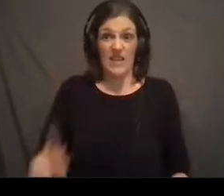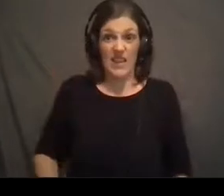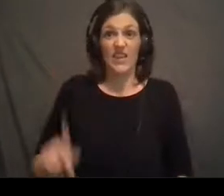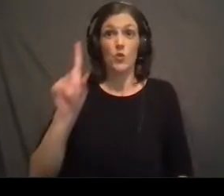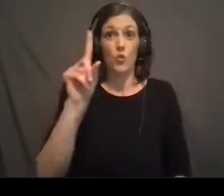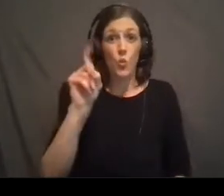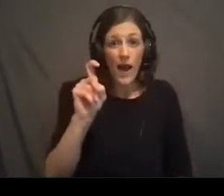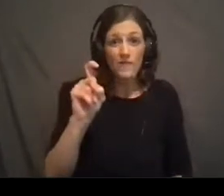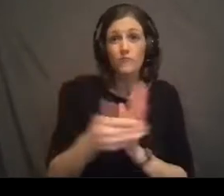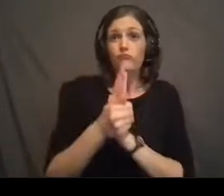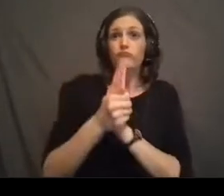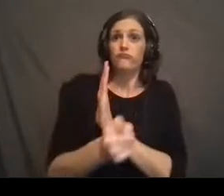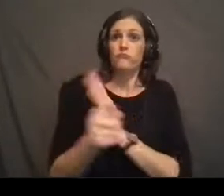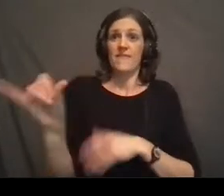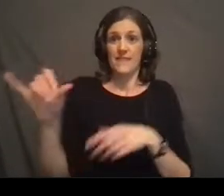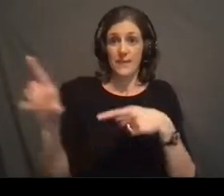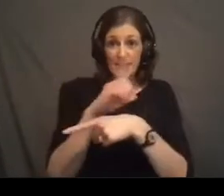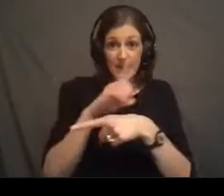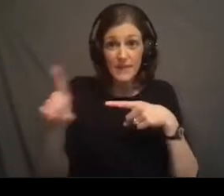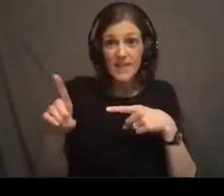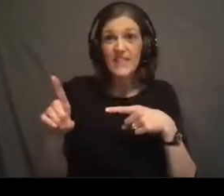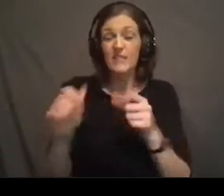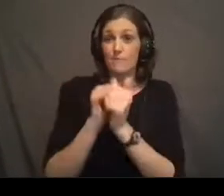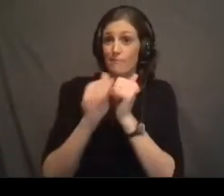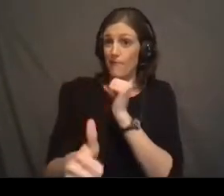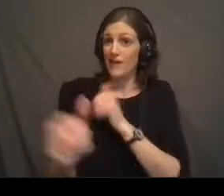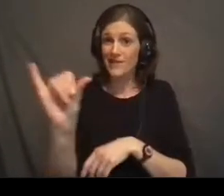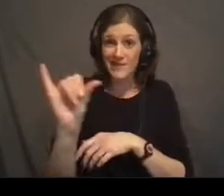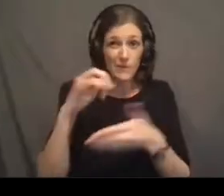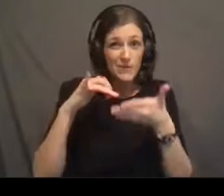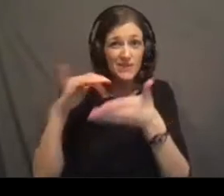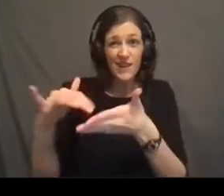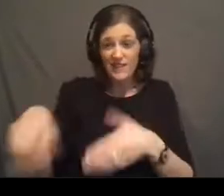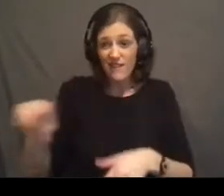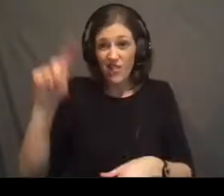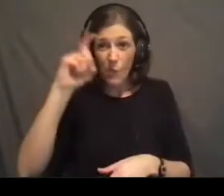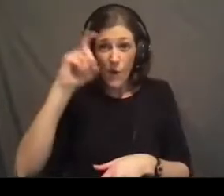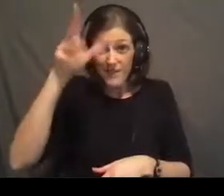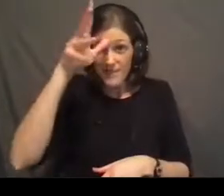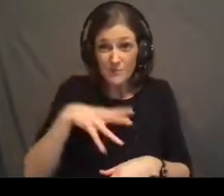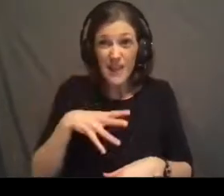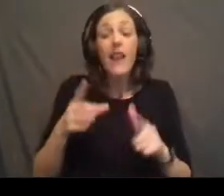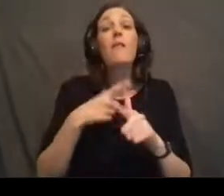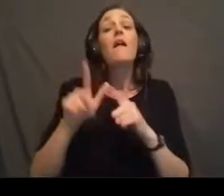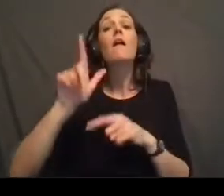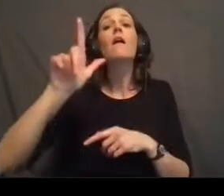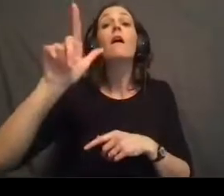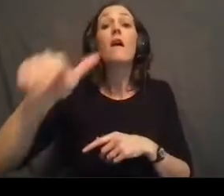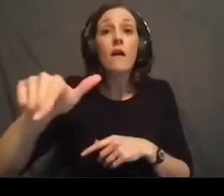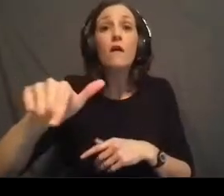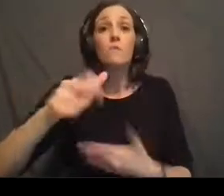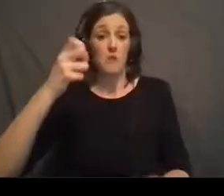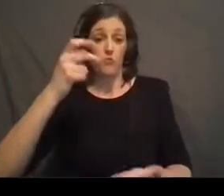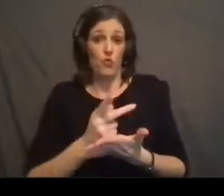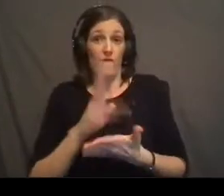to master the same disciplines and pass the same studies of the wise men and eventually be endorsed and